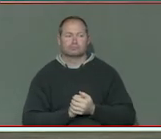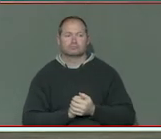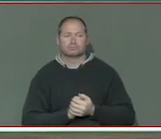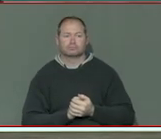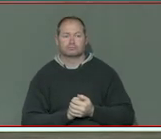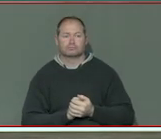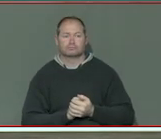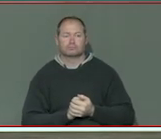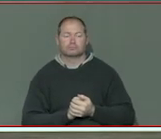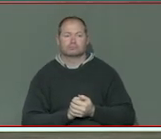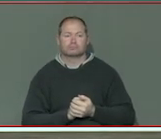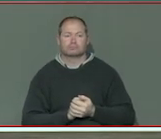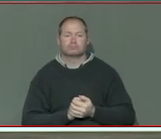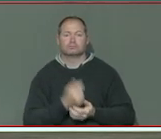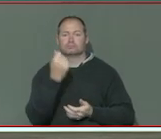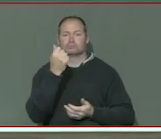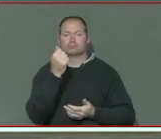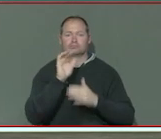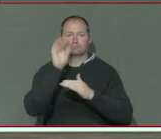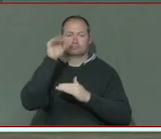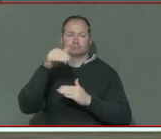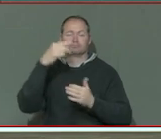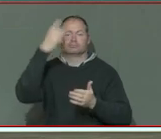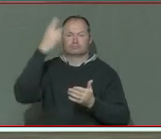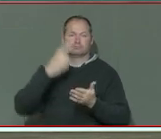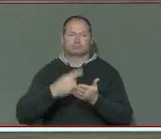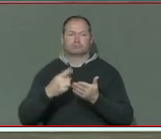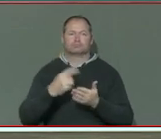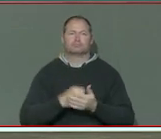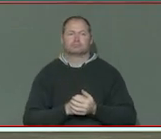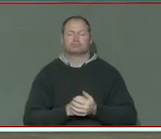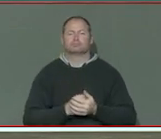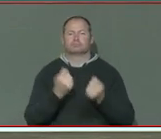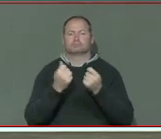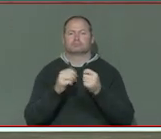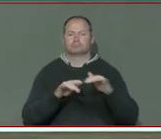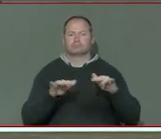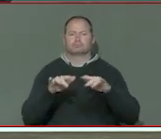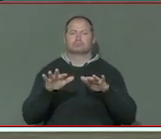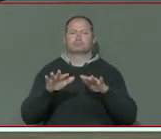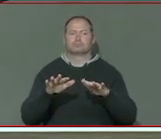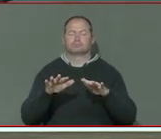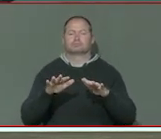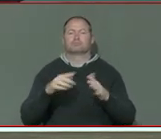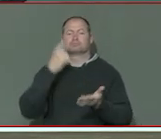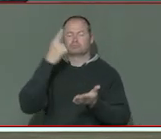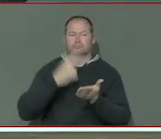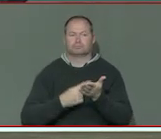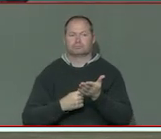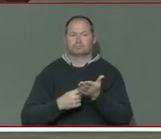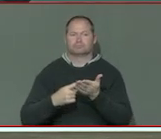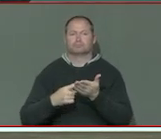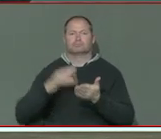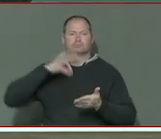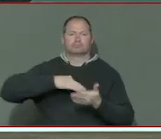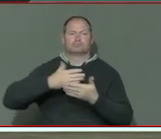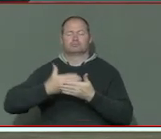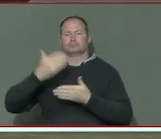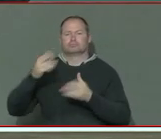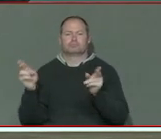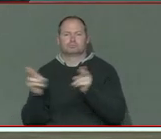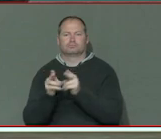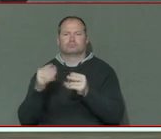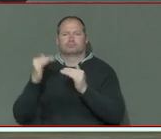Cash flow we'll do the next week. All right, we'll do the next week. We'll do cash flow then. Next week we'll do a short income statement and balance